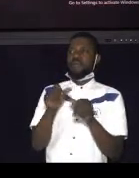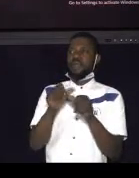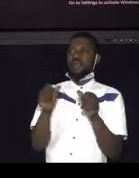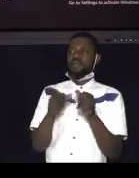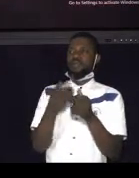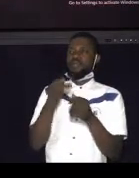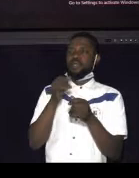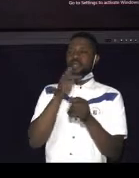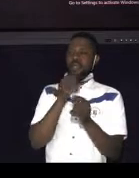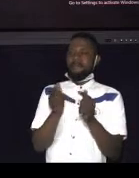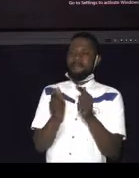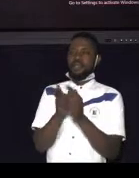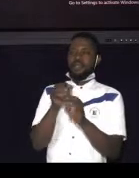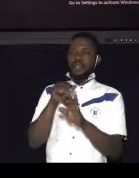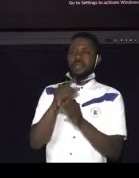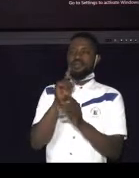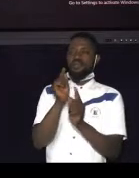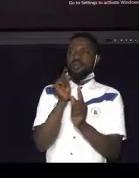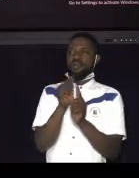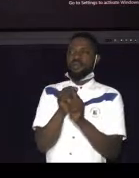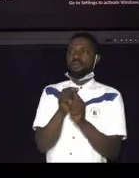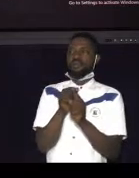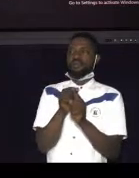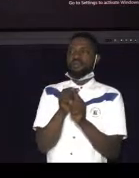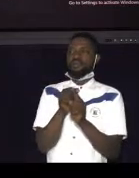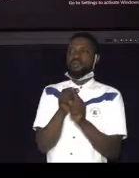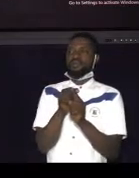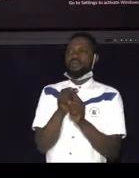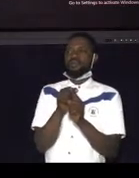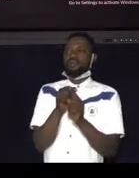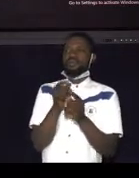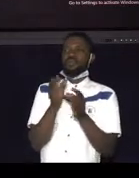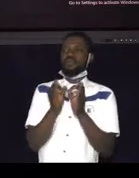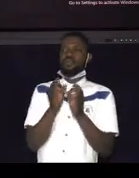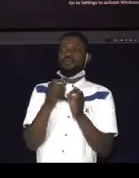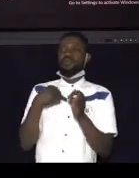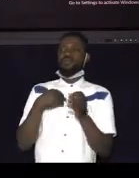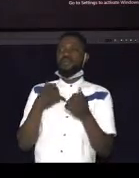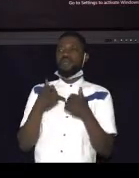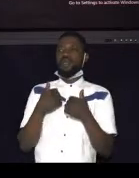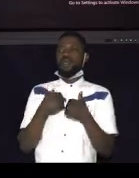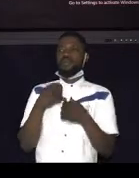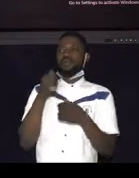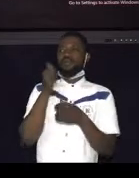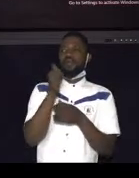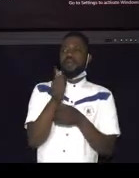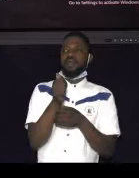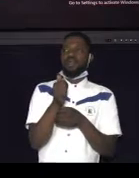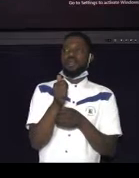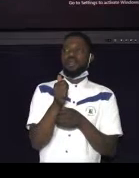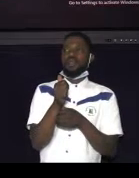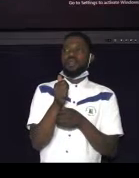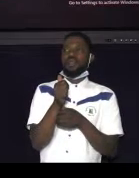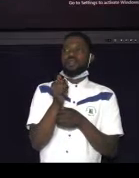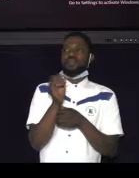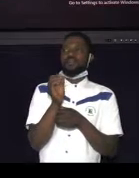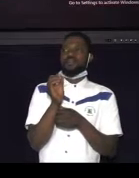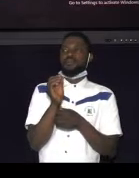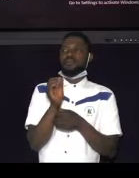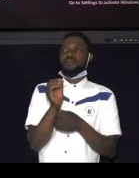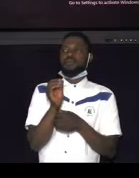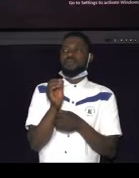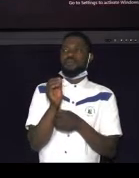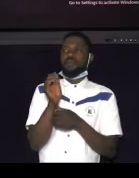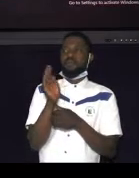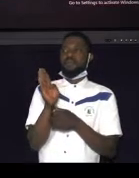meeting at this point. Now, if we have AOB, that is this angle from A